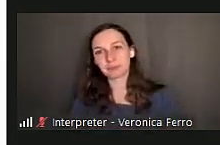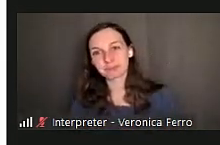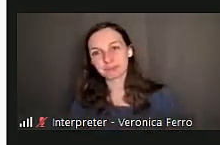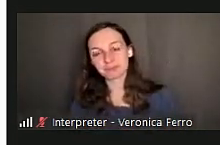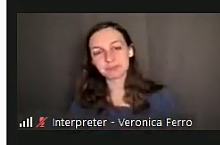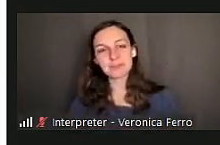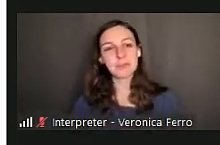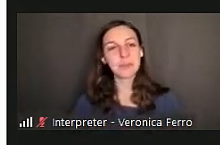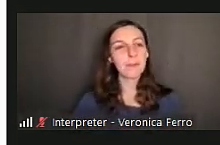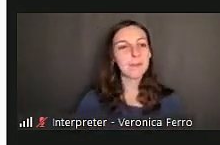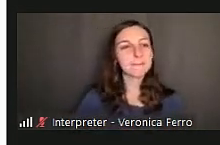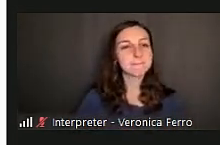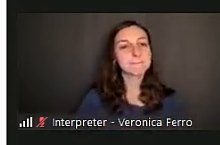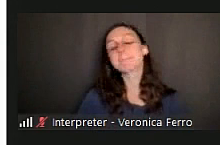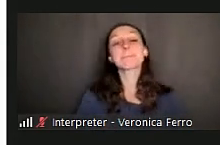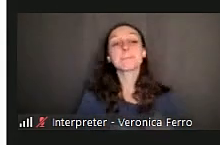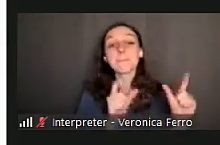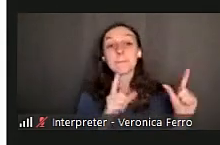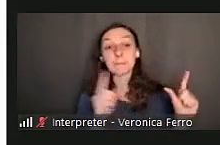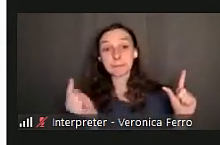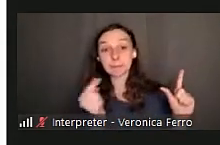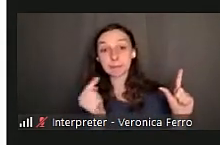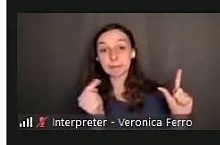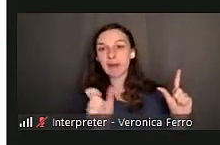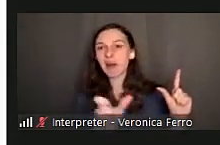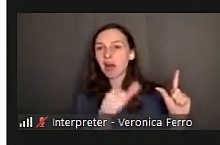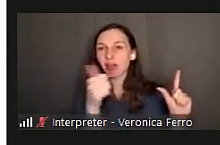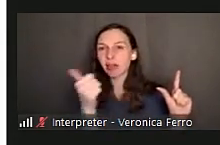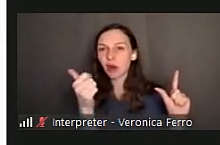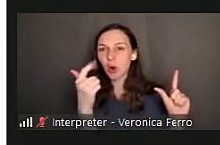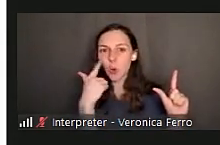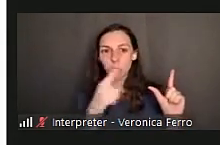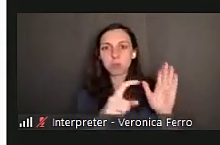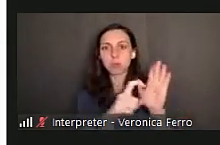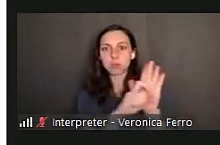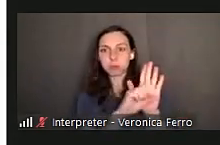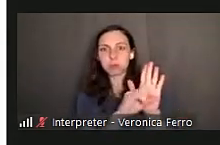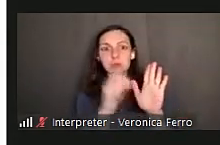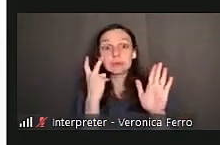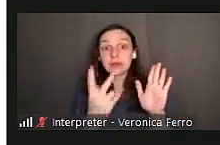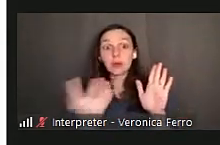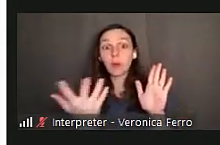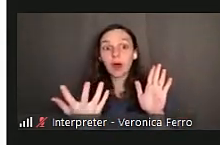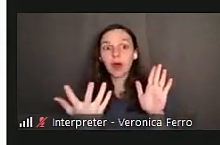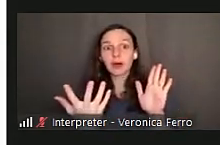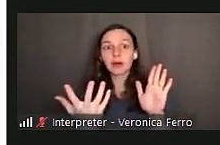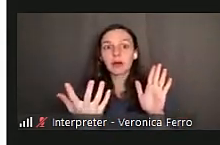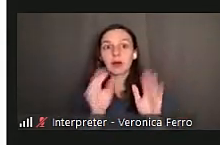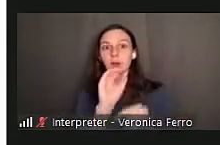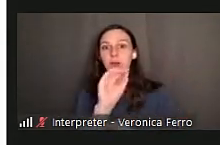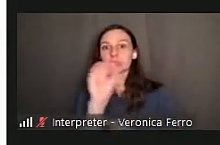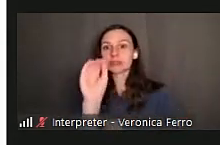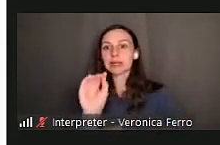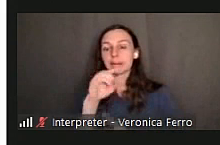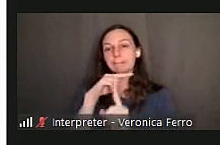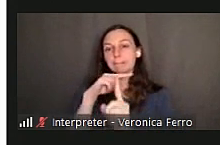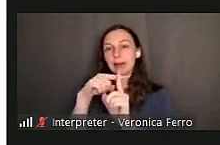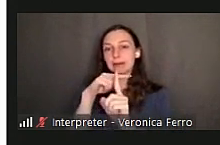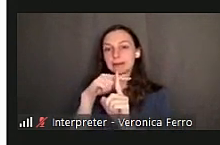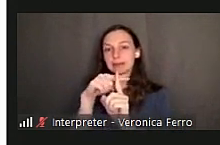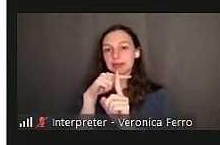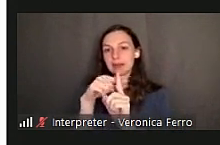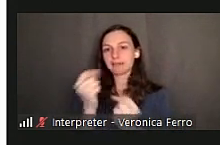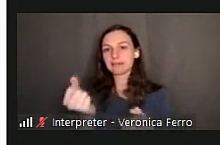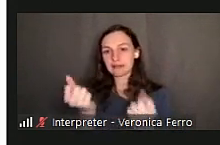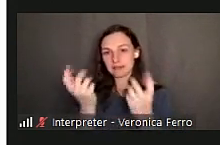And one of the other indicators that we often look to is our percent positivity data. So this is the percentage of our PCR tests that